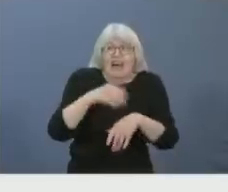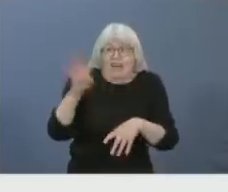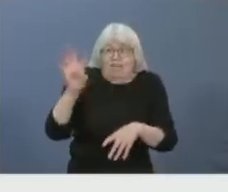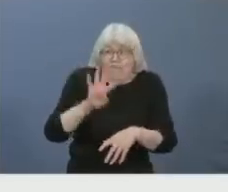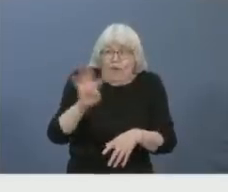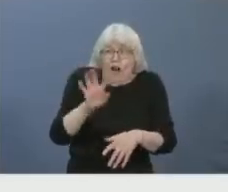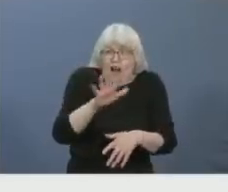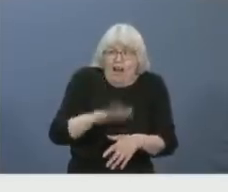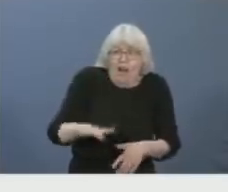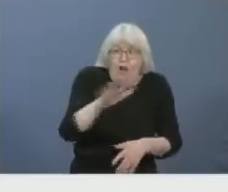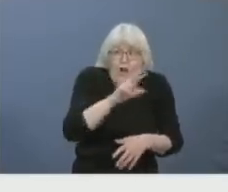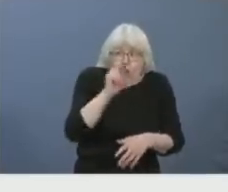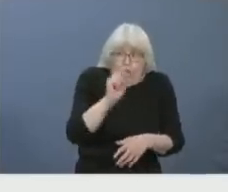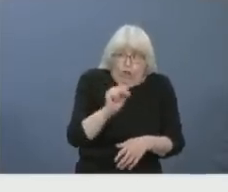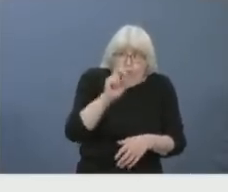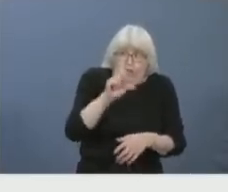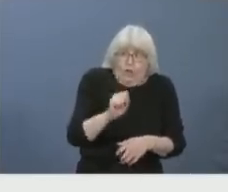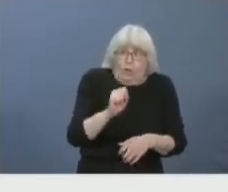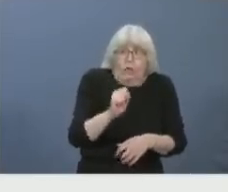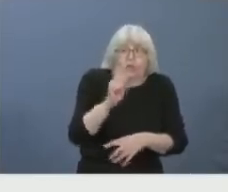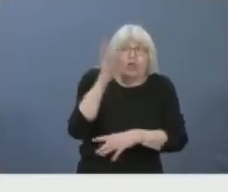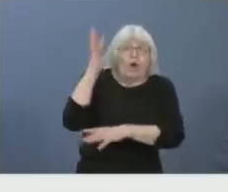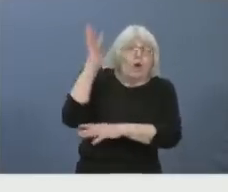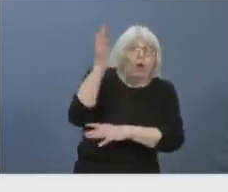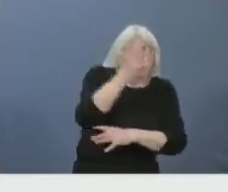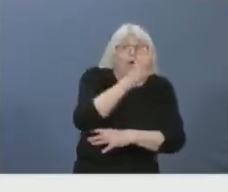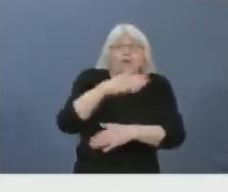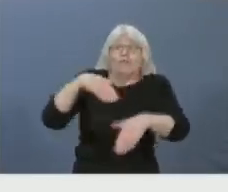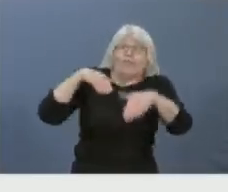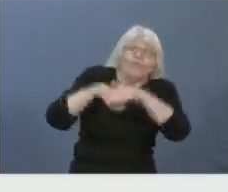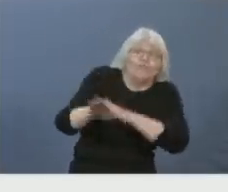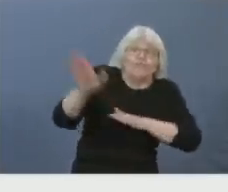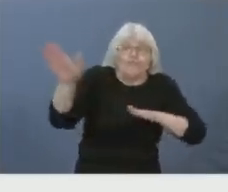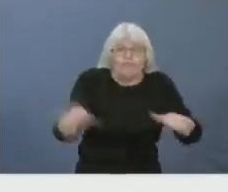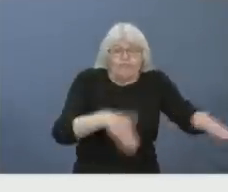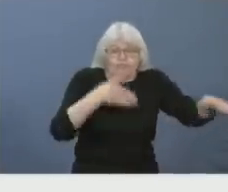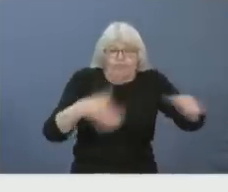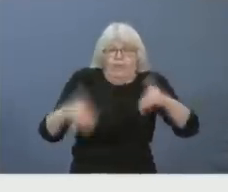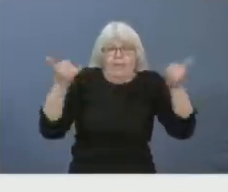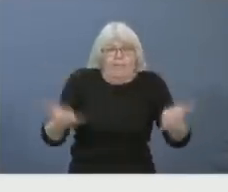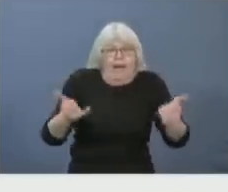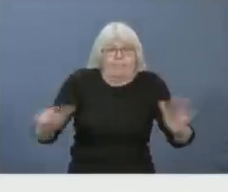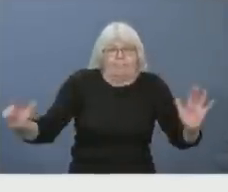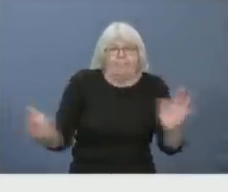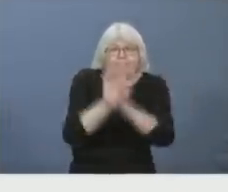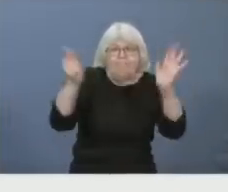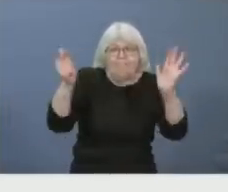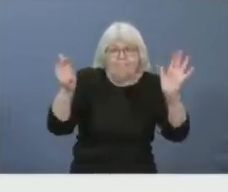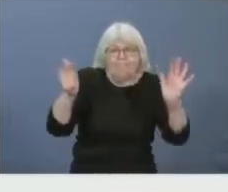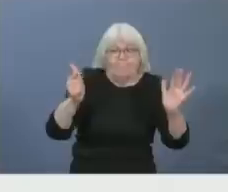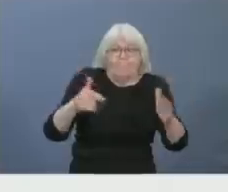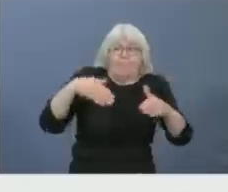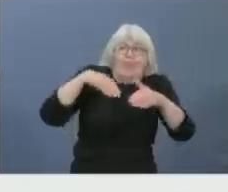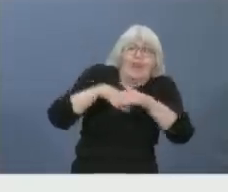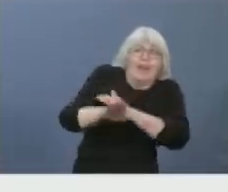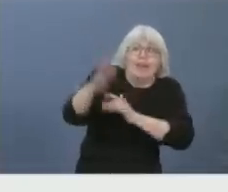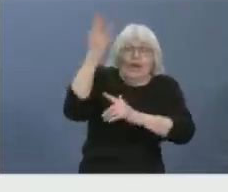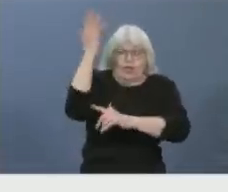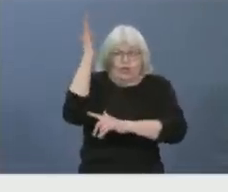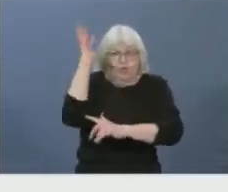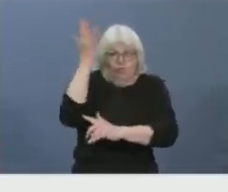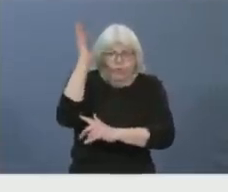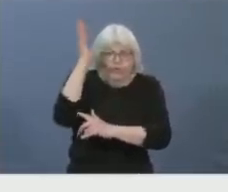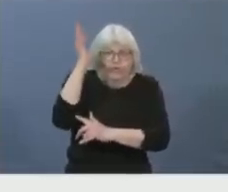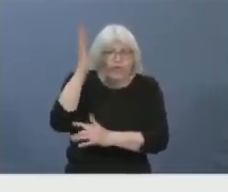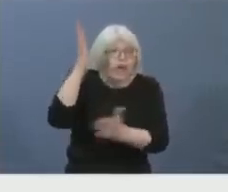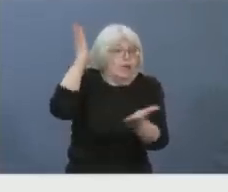Scotia's woods is banned. Travel and activity in our woods is banned. We're going to stop the travel. We have to